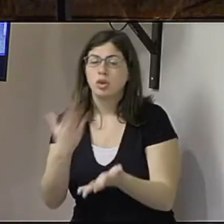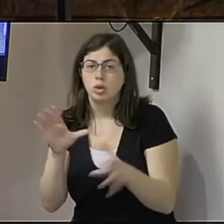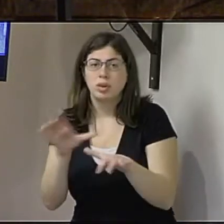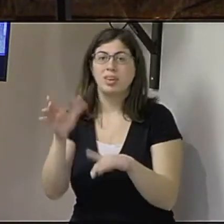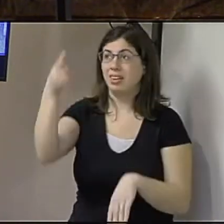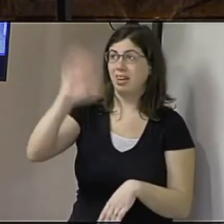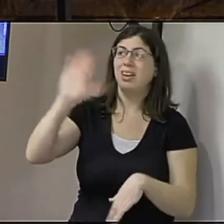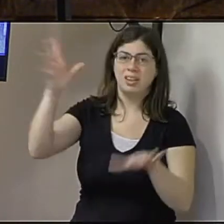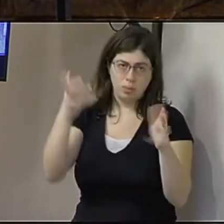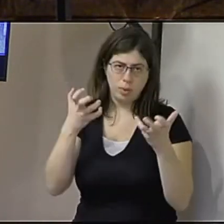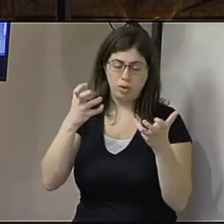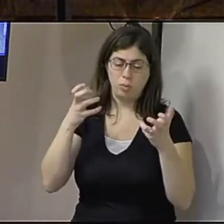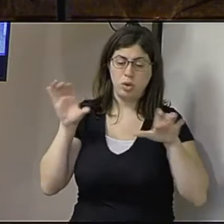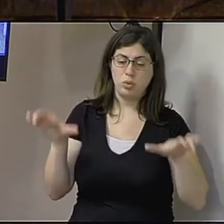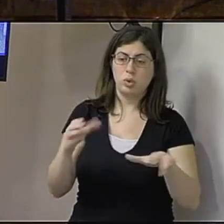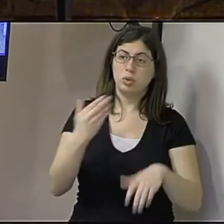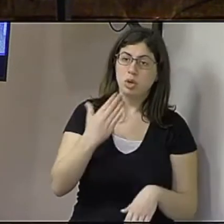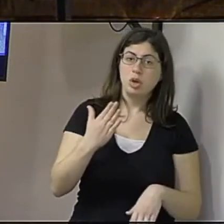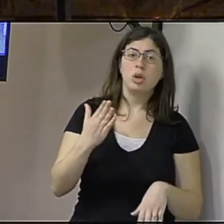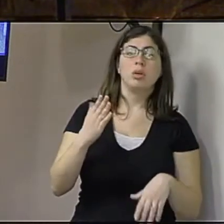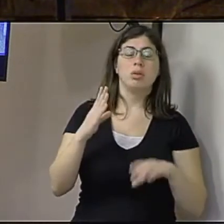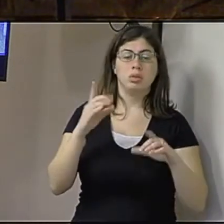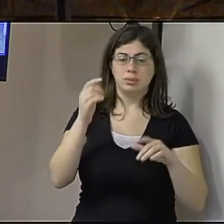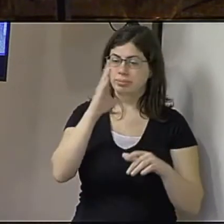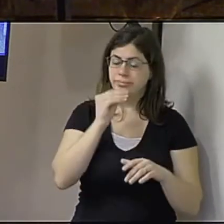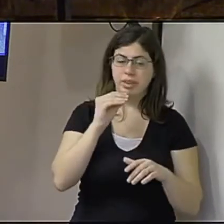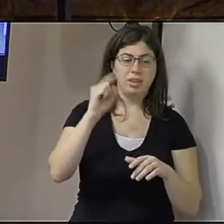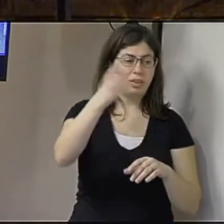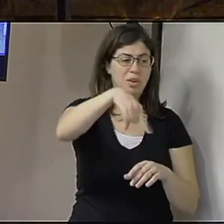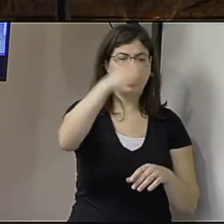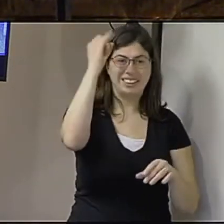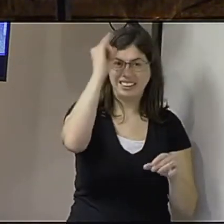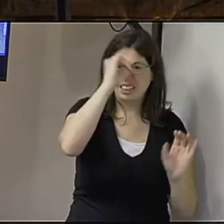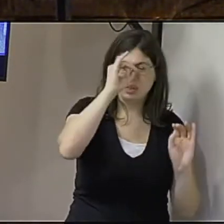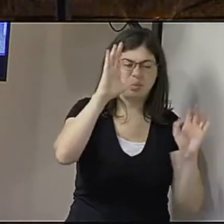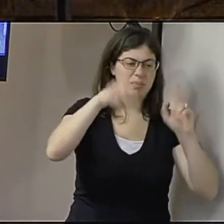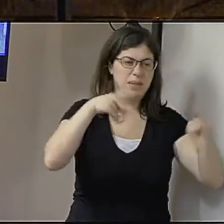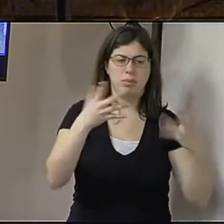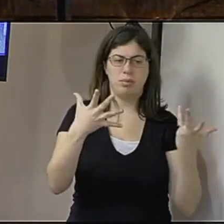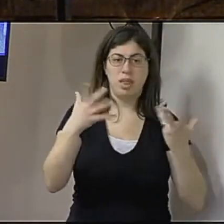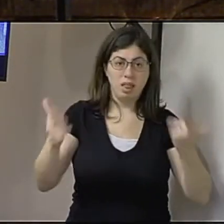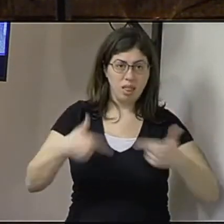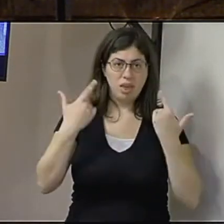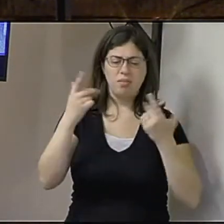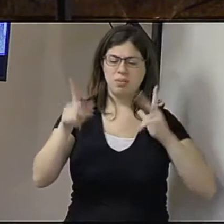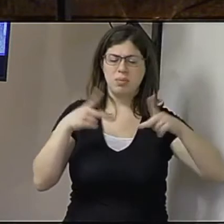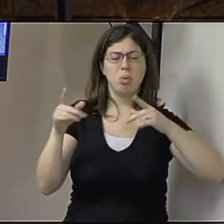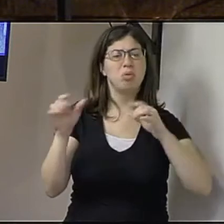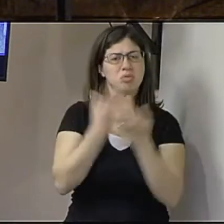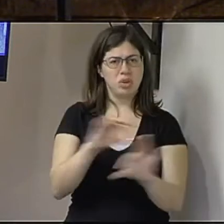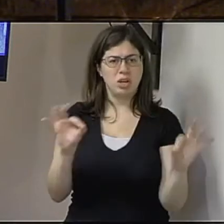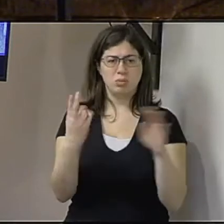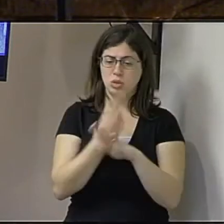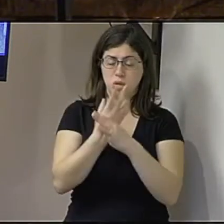will of God, that by doing good, you should put to silence the ignorance of foolish people. Live as people who are free, not